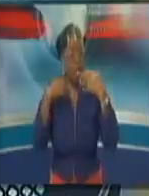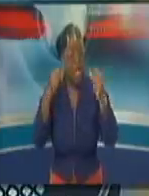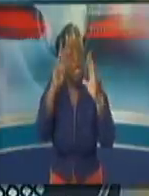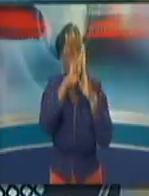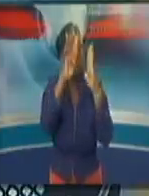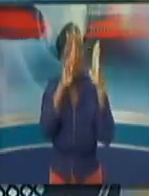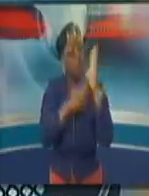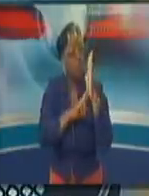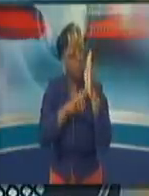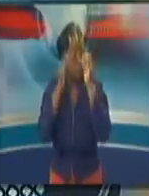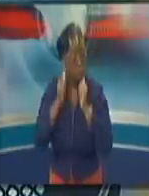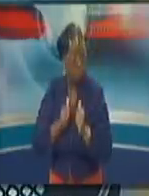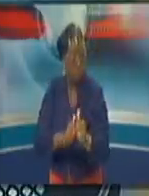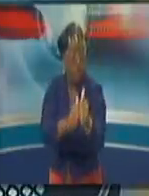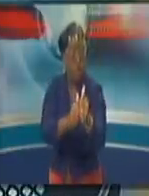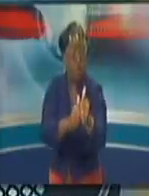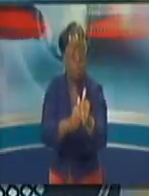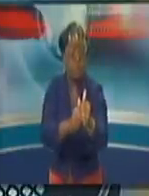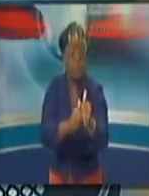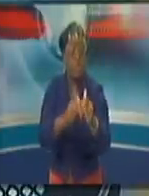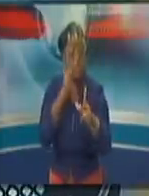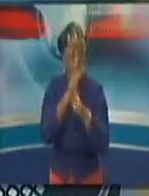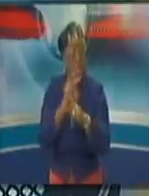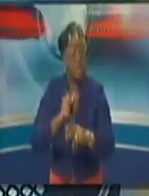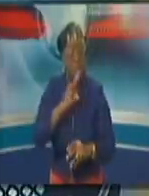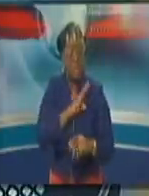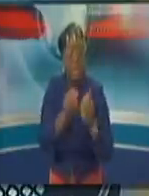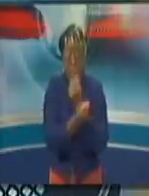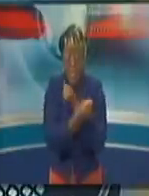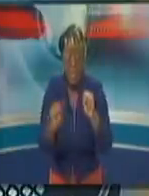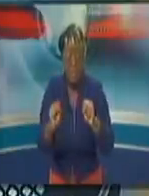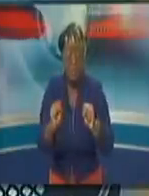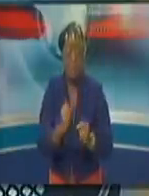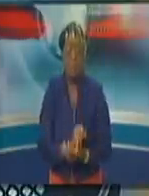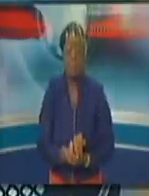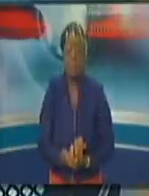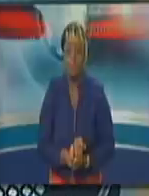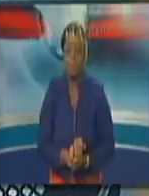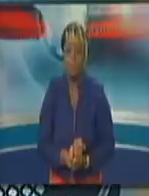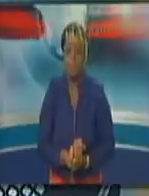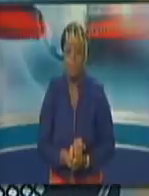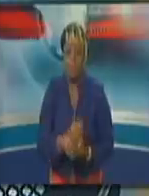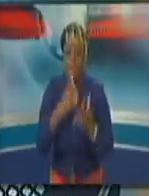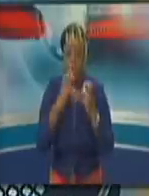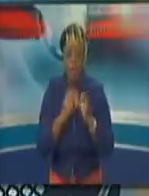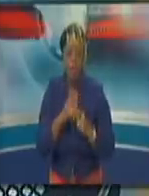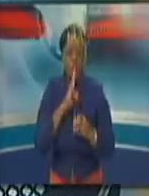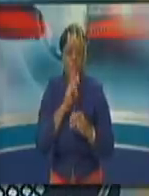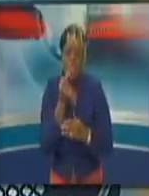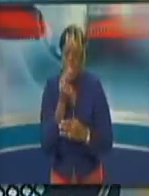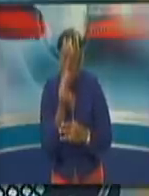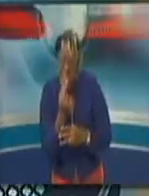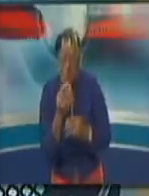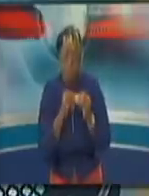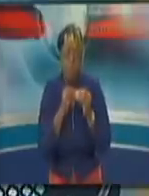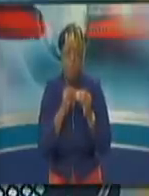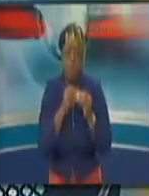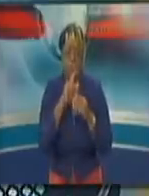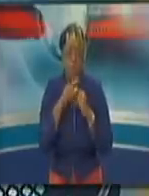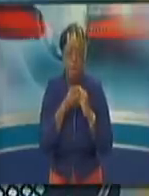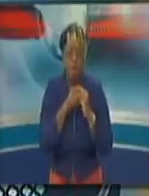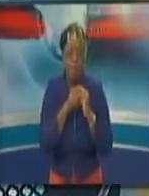to in order to keep your staff safe. I want to now drill down a little bit and talk to